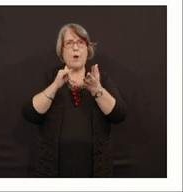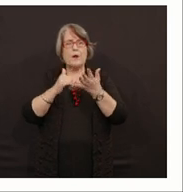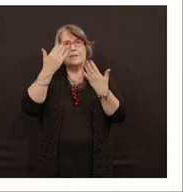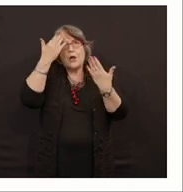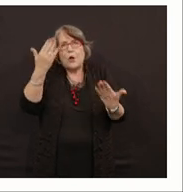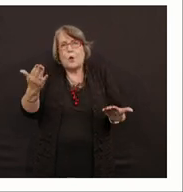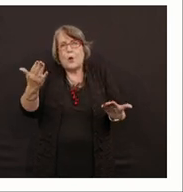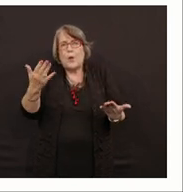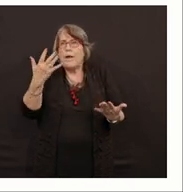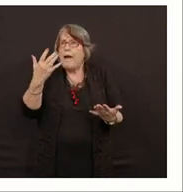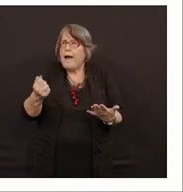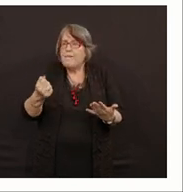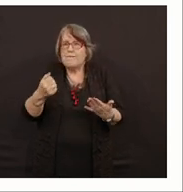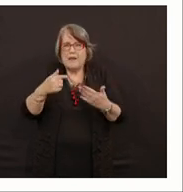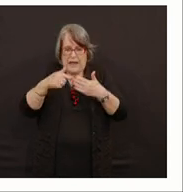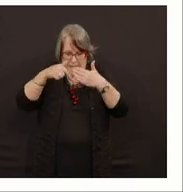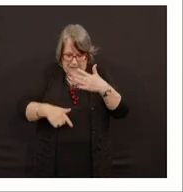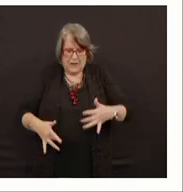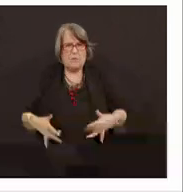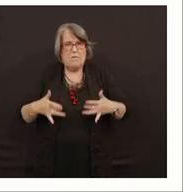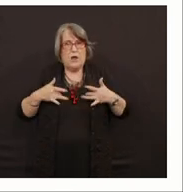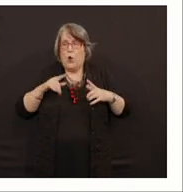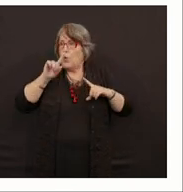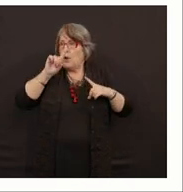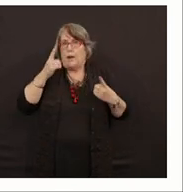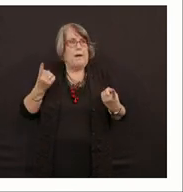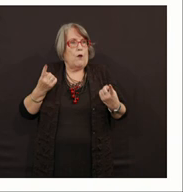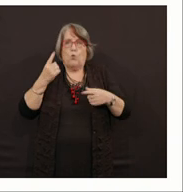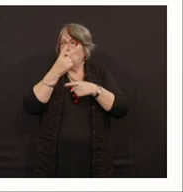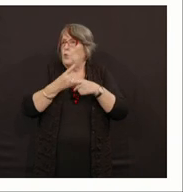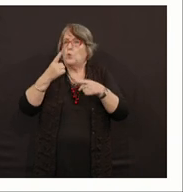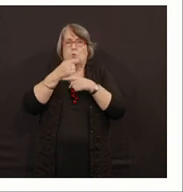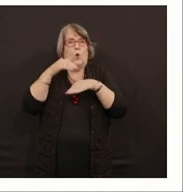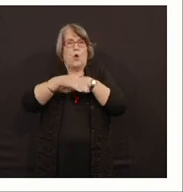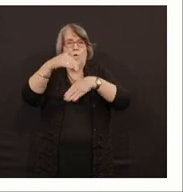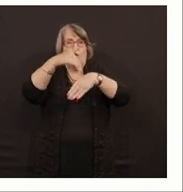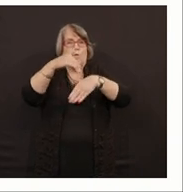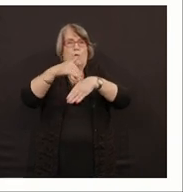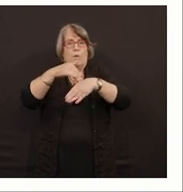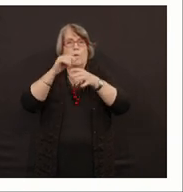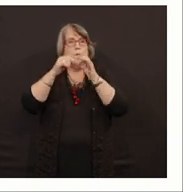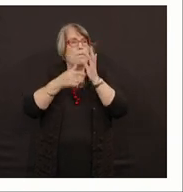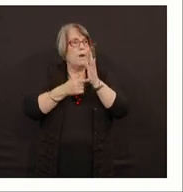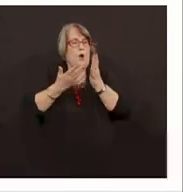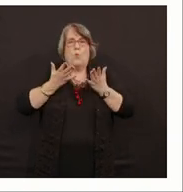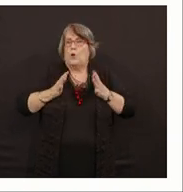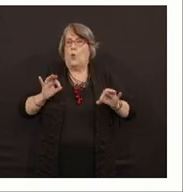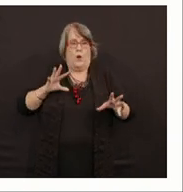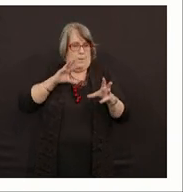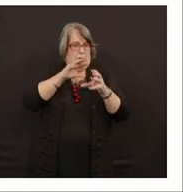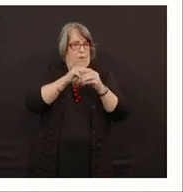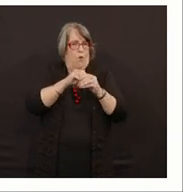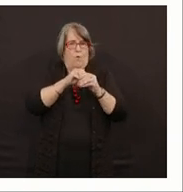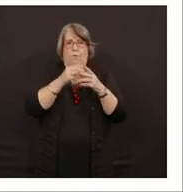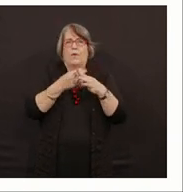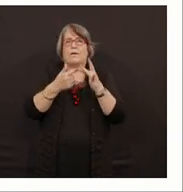know, there is such a deep sense of we talk about the problem, but we really don't want to engage it in